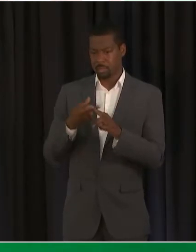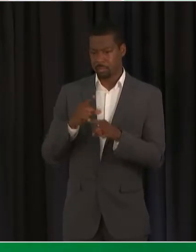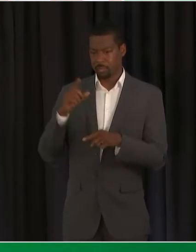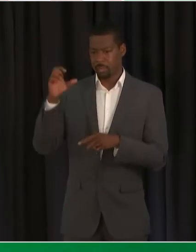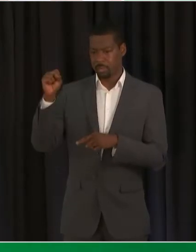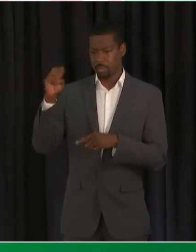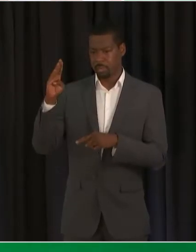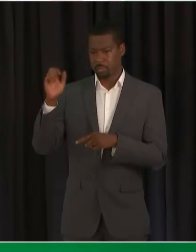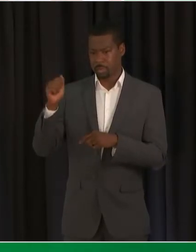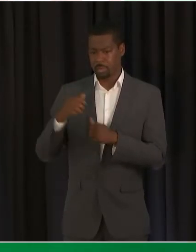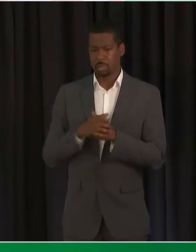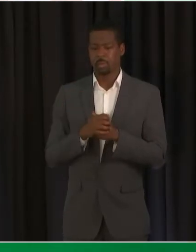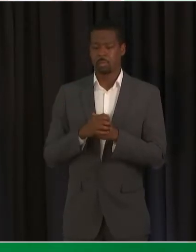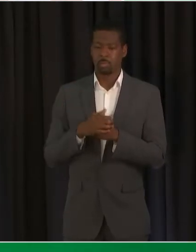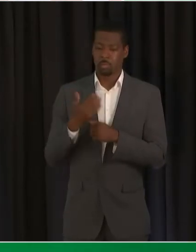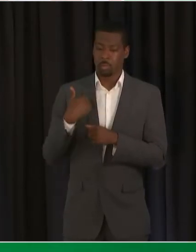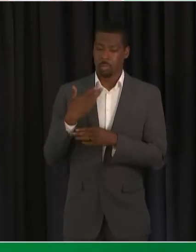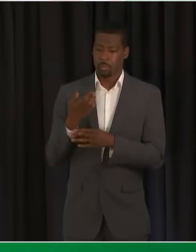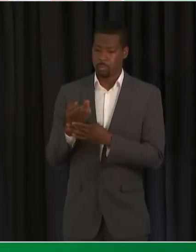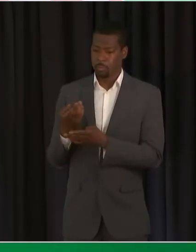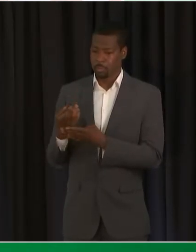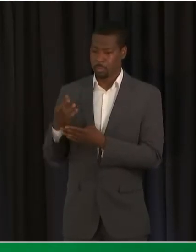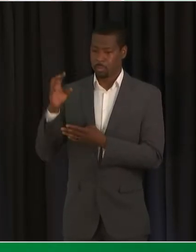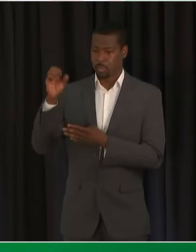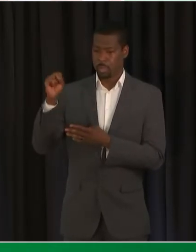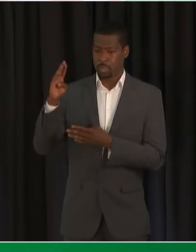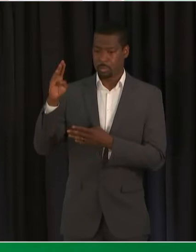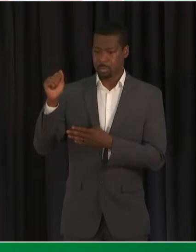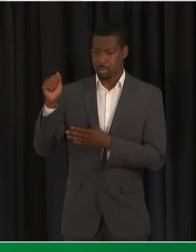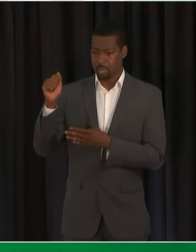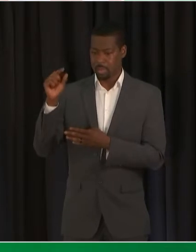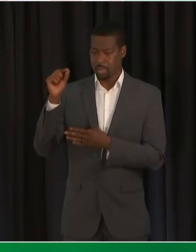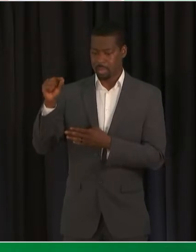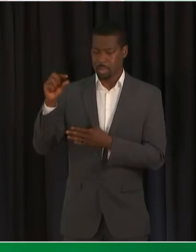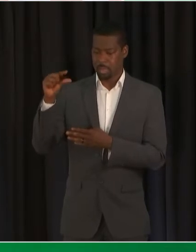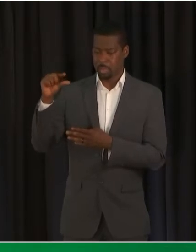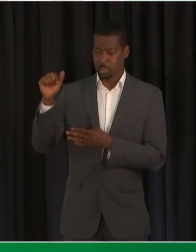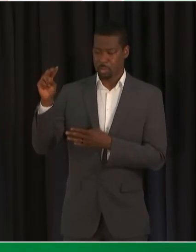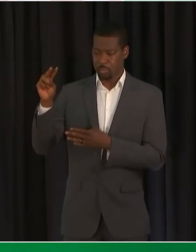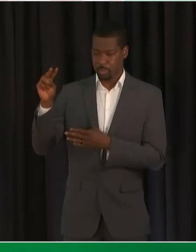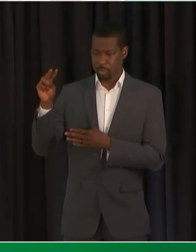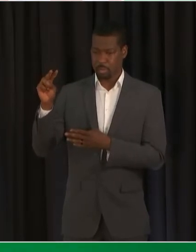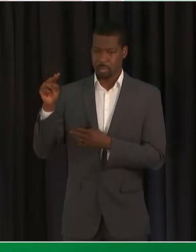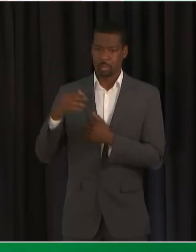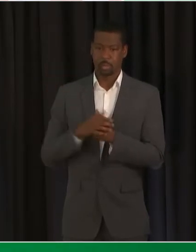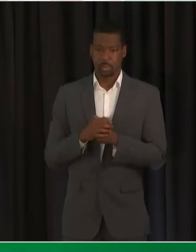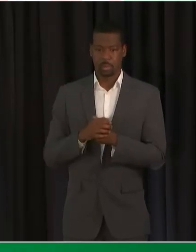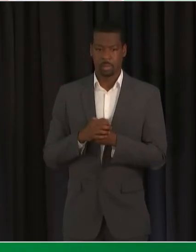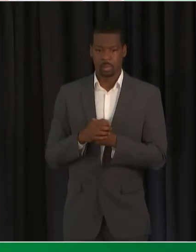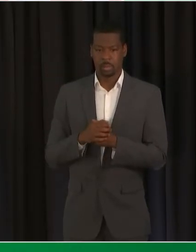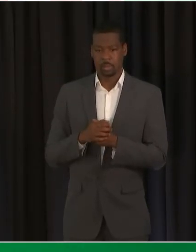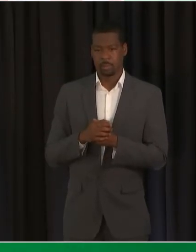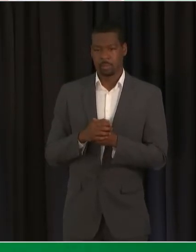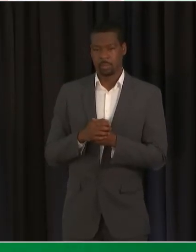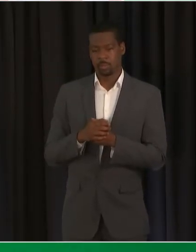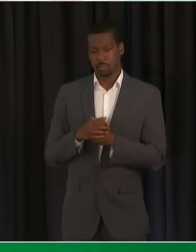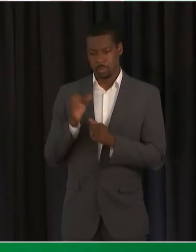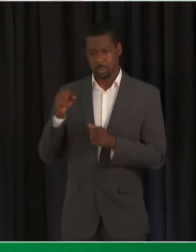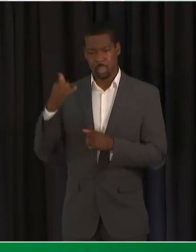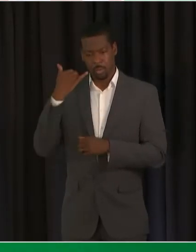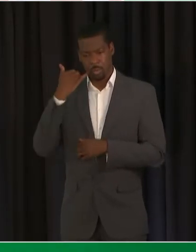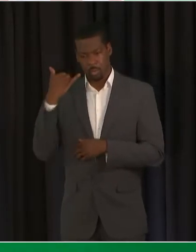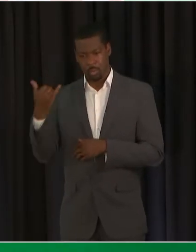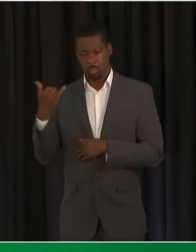I will just say that while there are resources at SBA.gov, DSLBD is your warm voice at the end of the